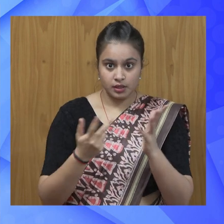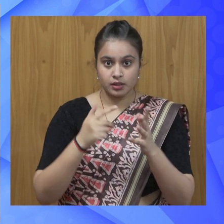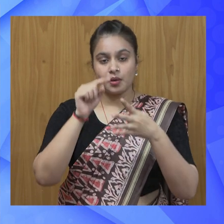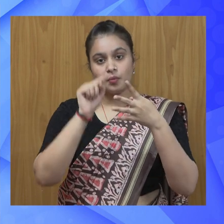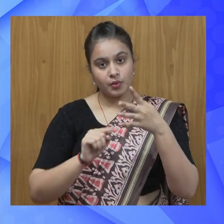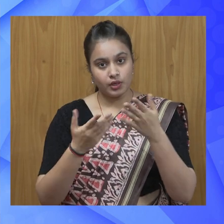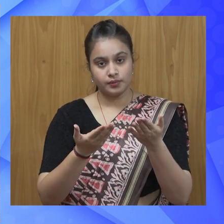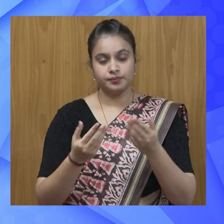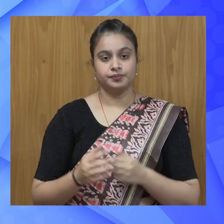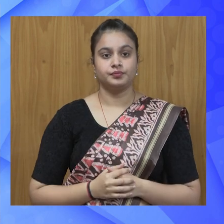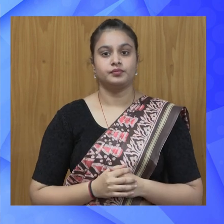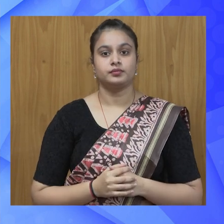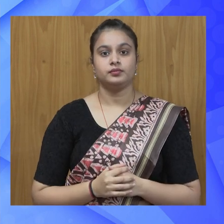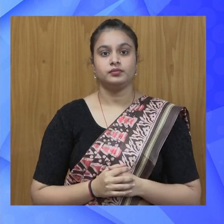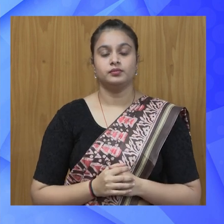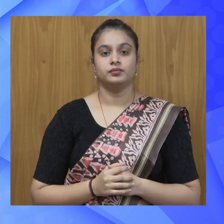insights. Over to you, sir.